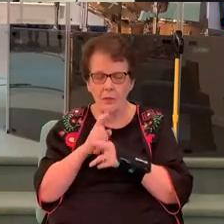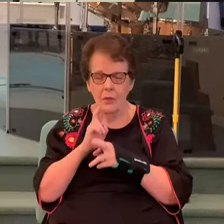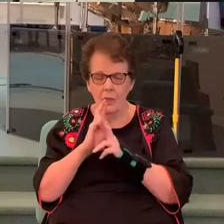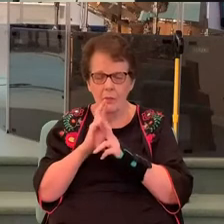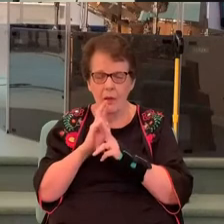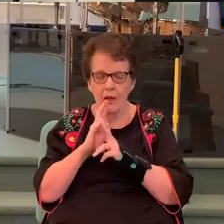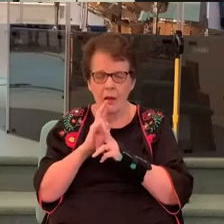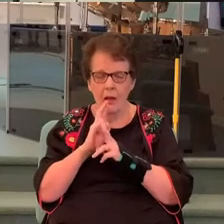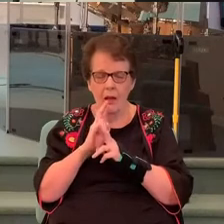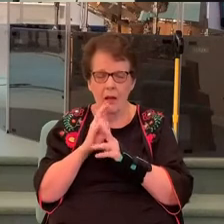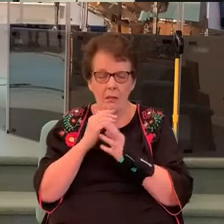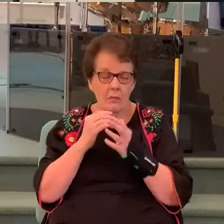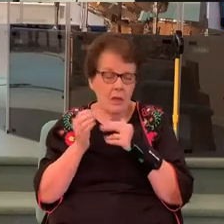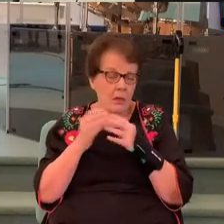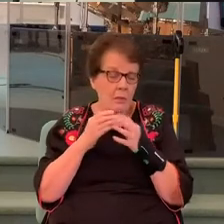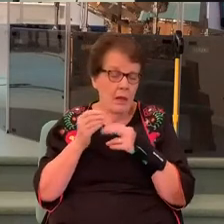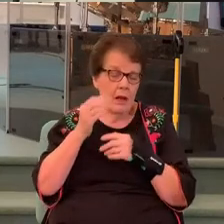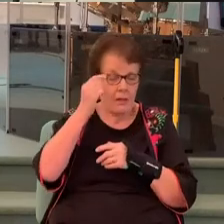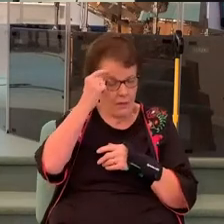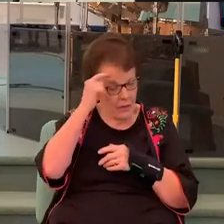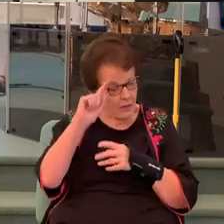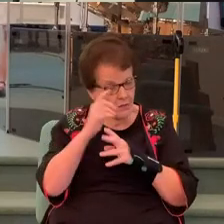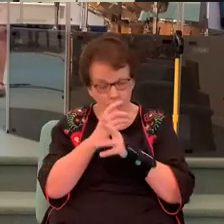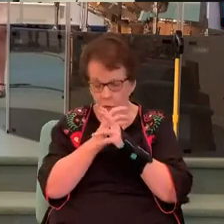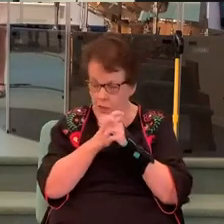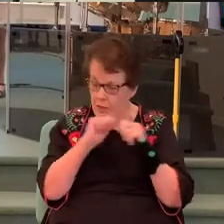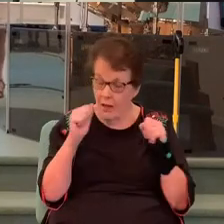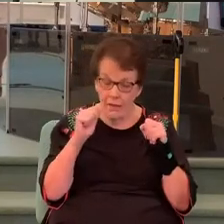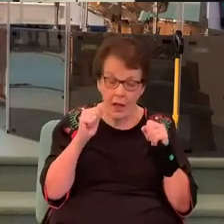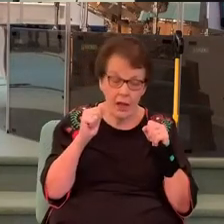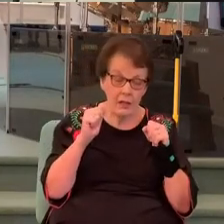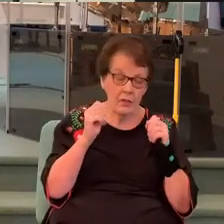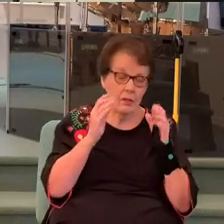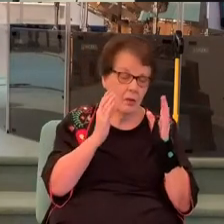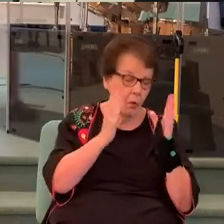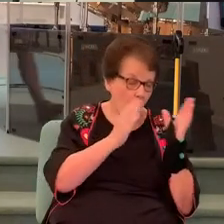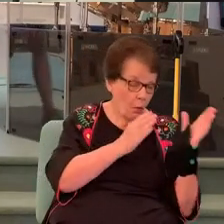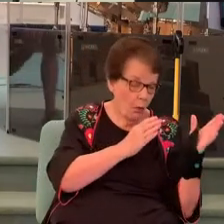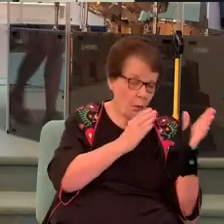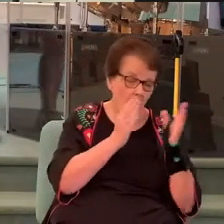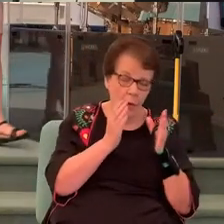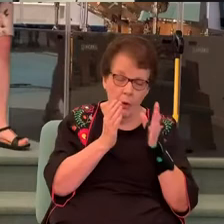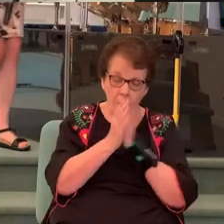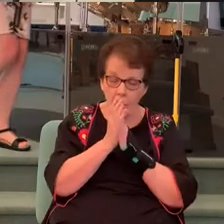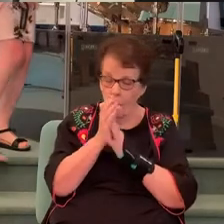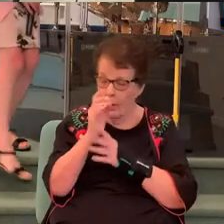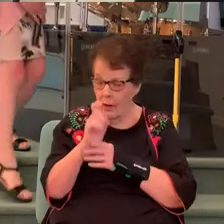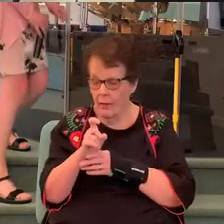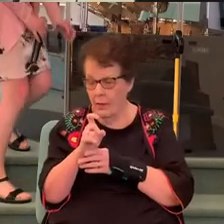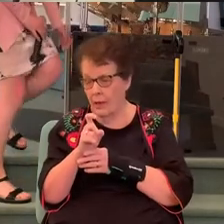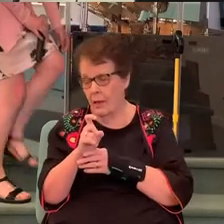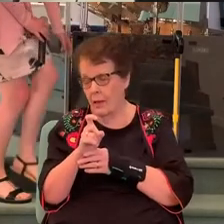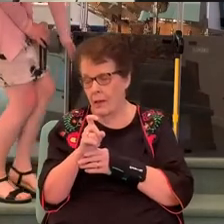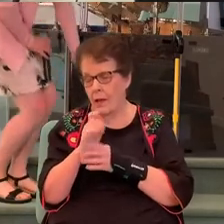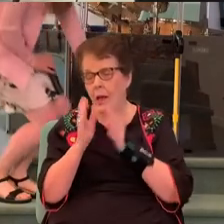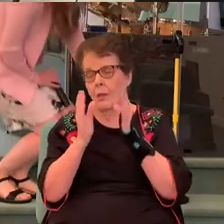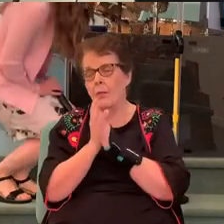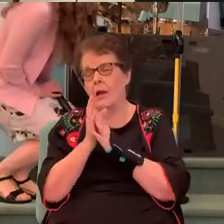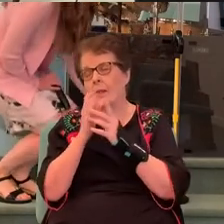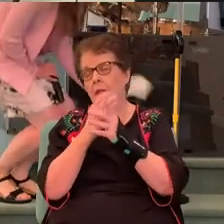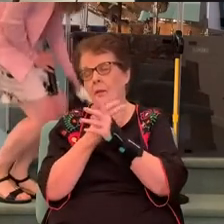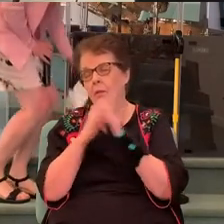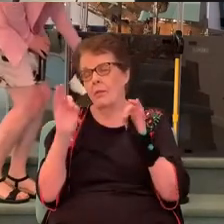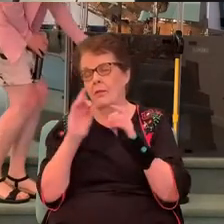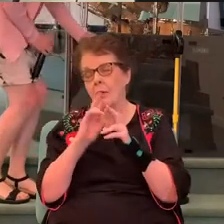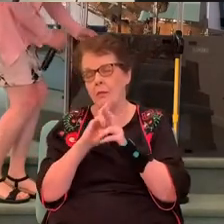salvation, a prayer need, maybe there are some that need to gather together at this altar, that there would be a freedom to respond and